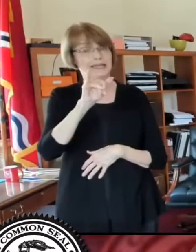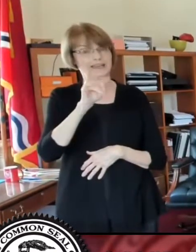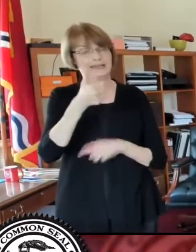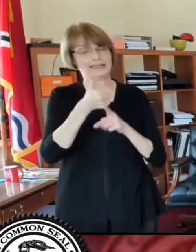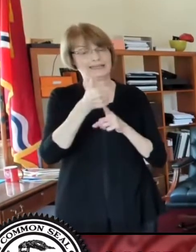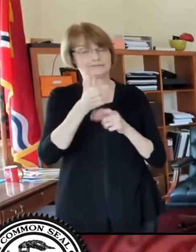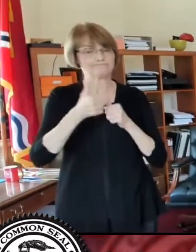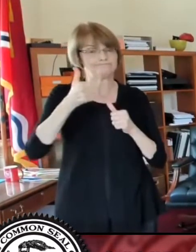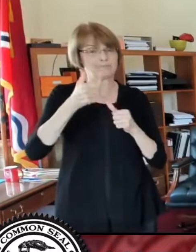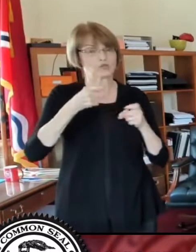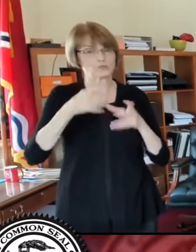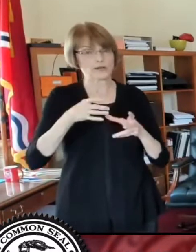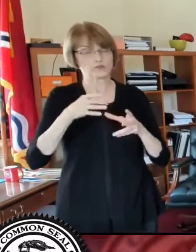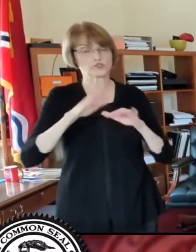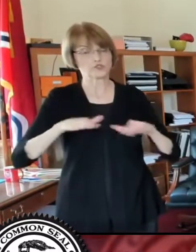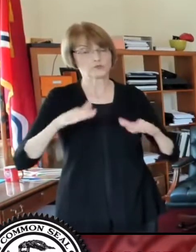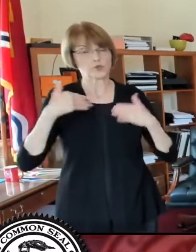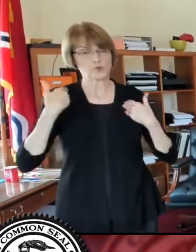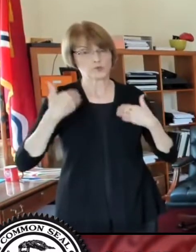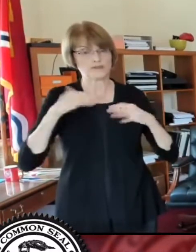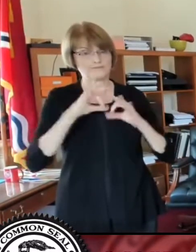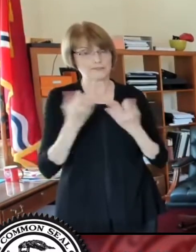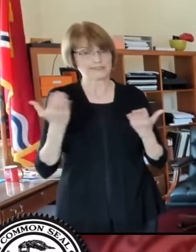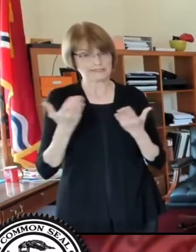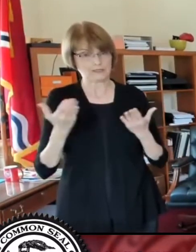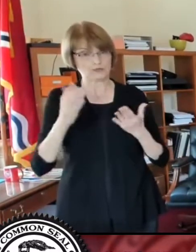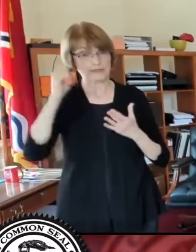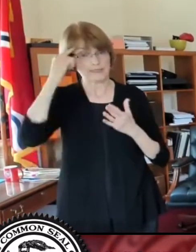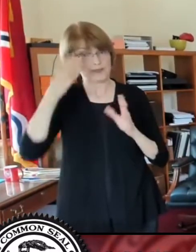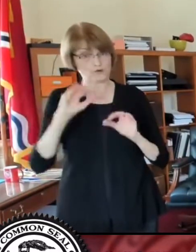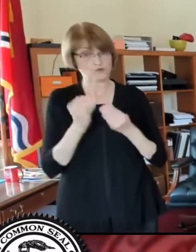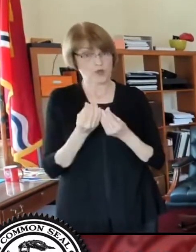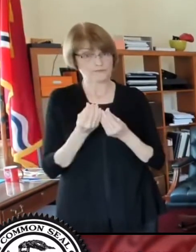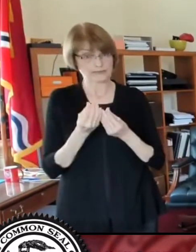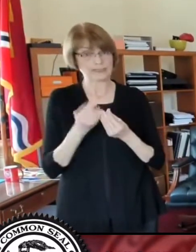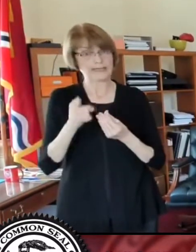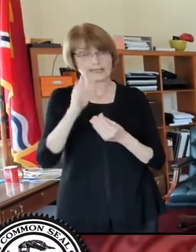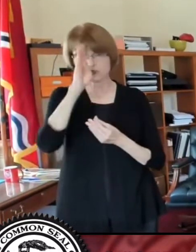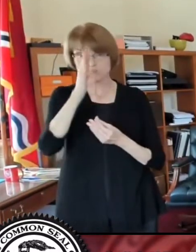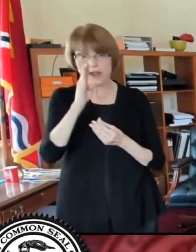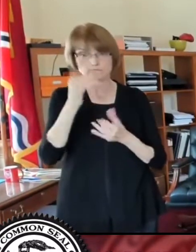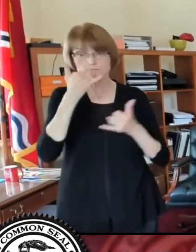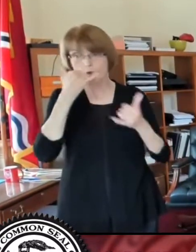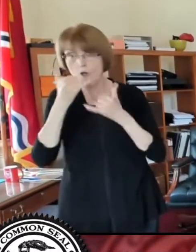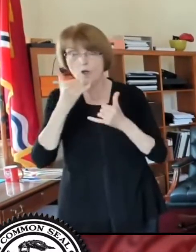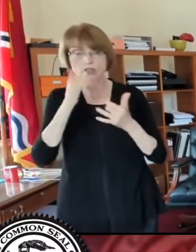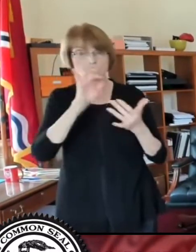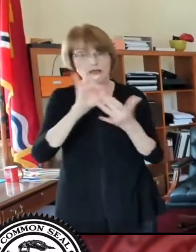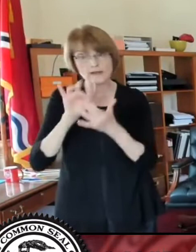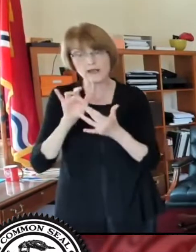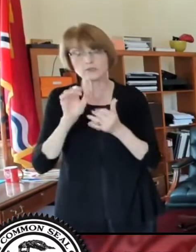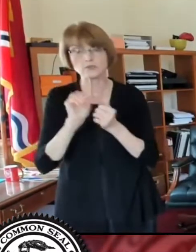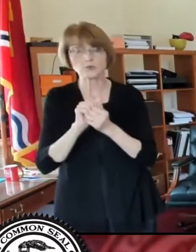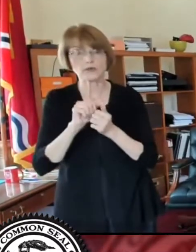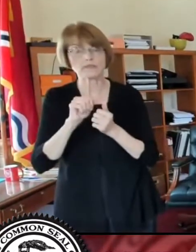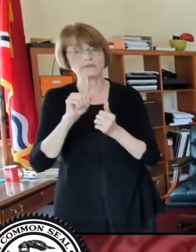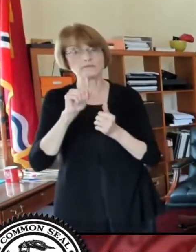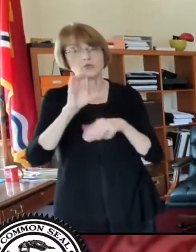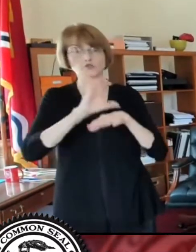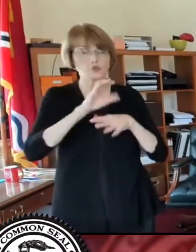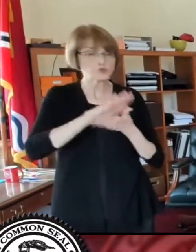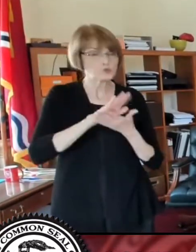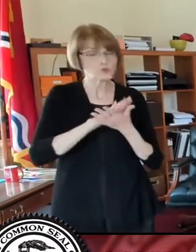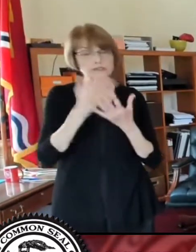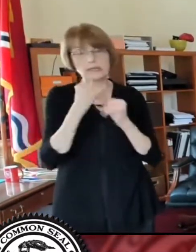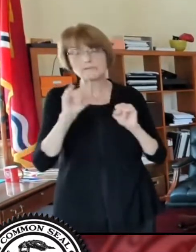the Director of Children, Youth, and Families here in the mayor's office, and he's in direct contact with parochial schools,